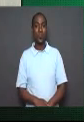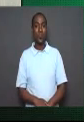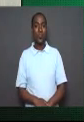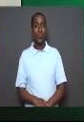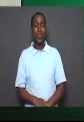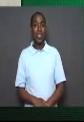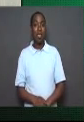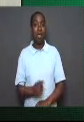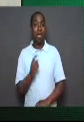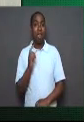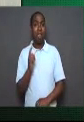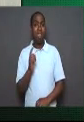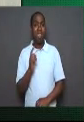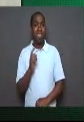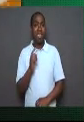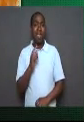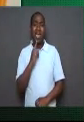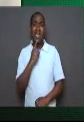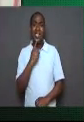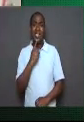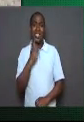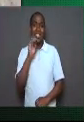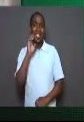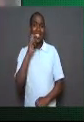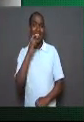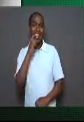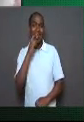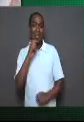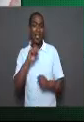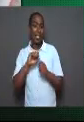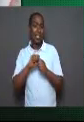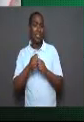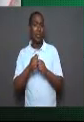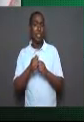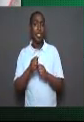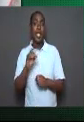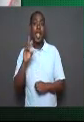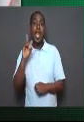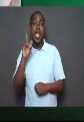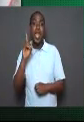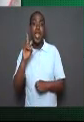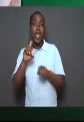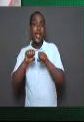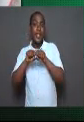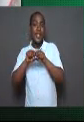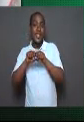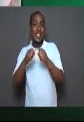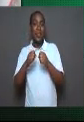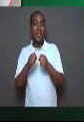Once the acid destroys the enamel, it breaks up the dentin and builds